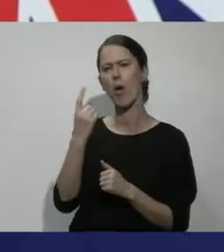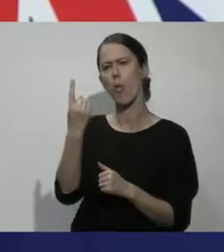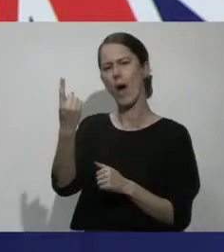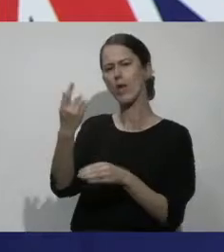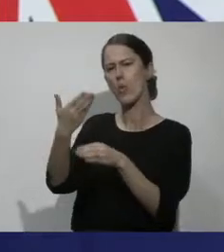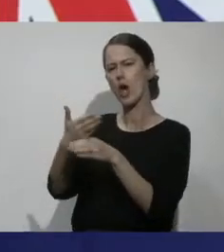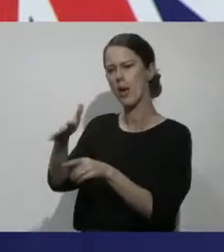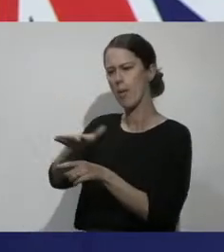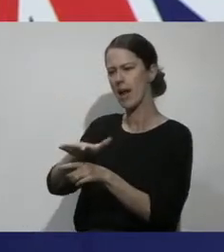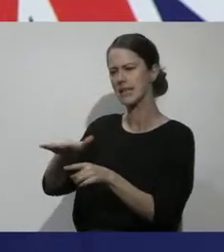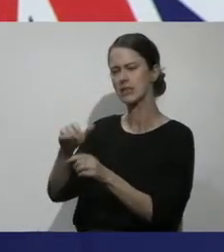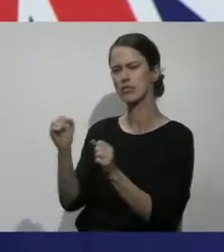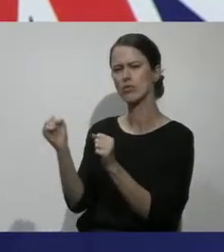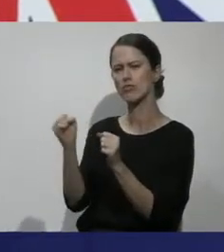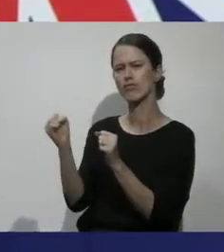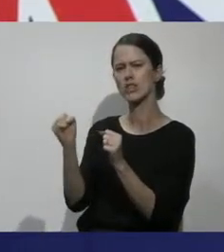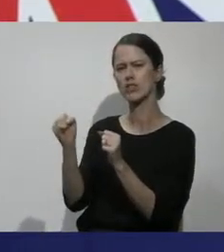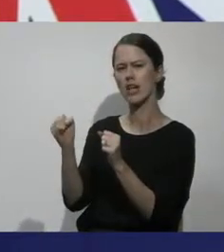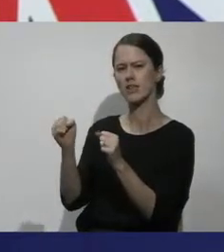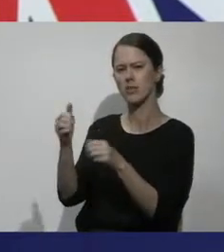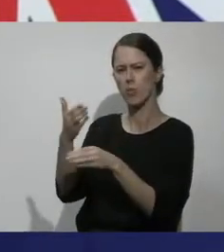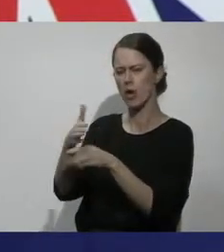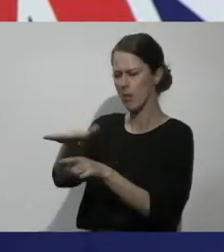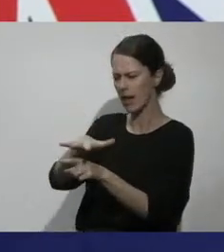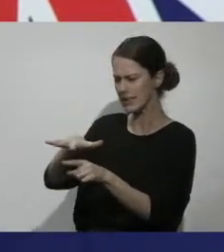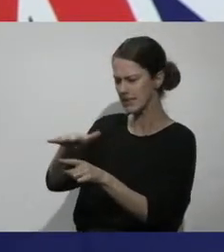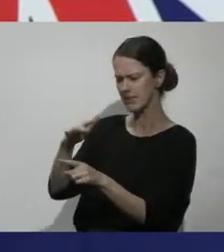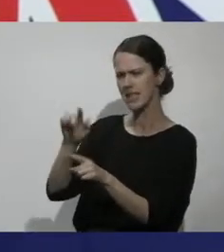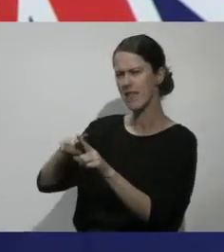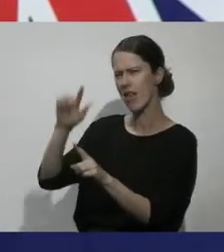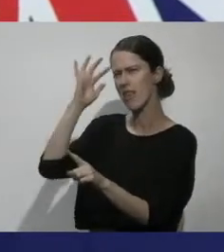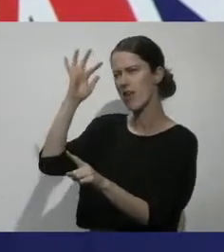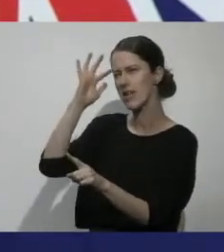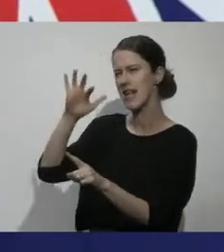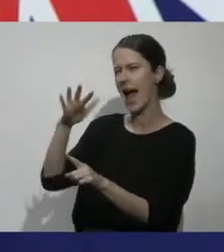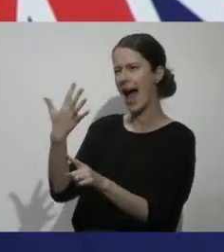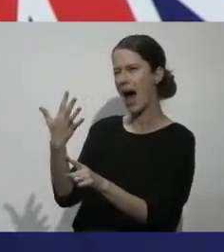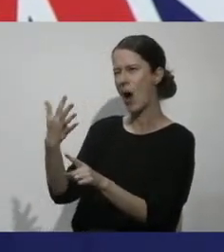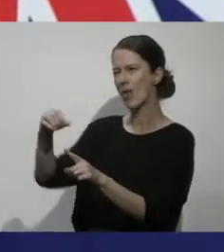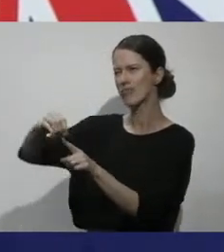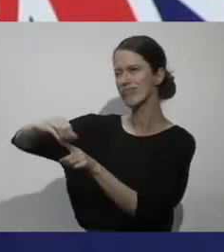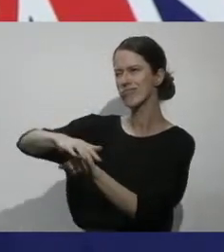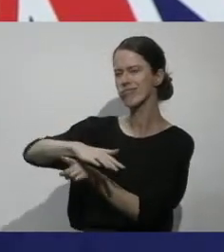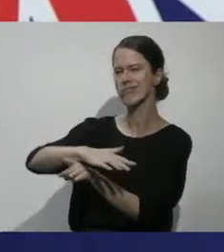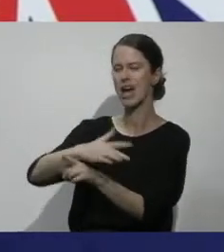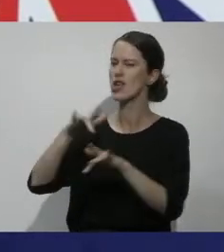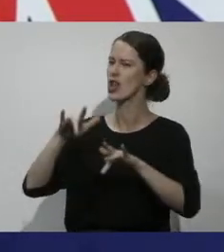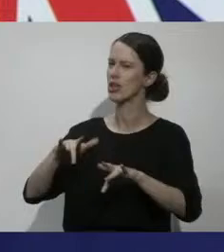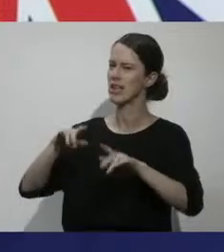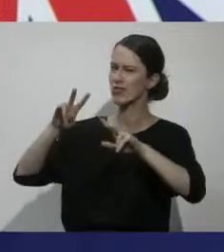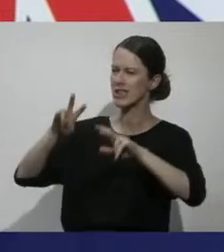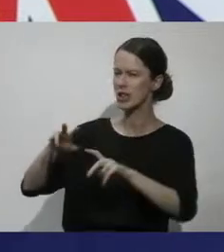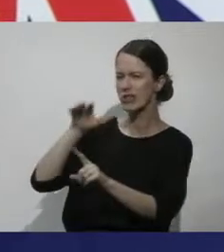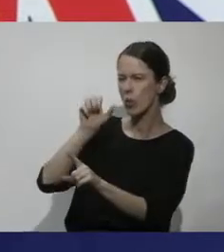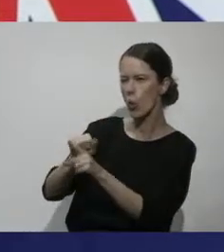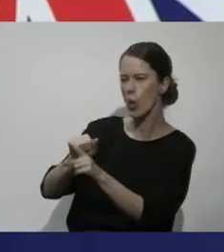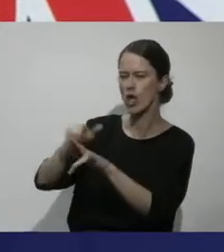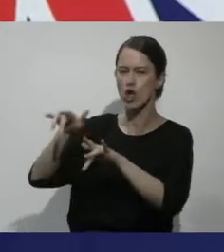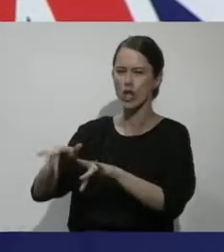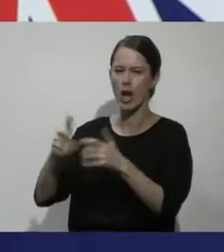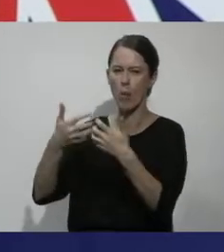a cool store. There's a number of theories that exist, but not a lot of research that tells us at this